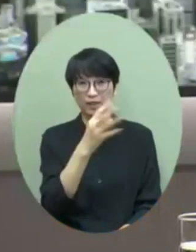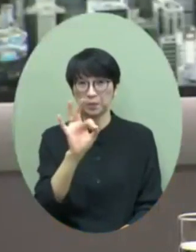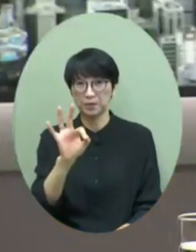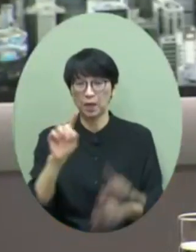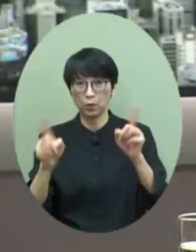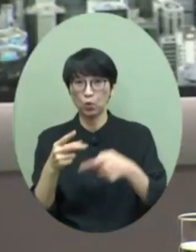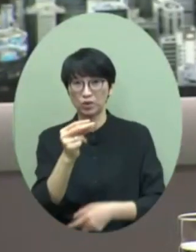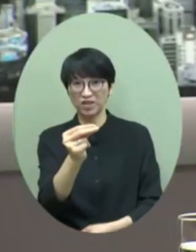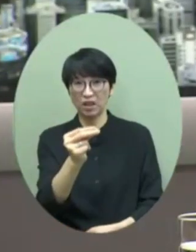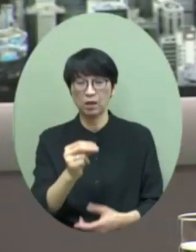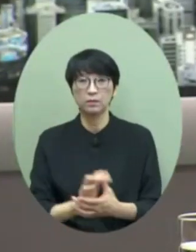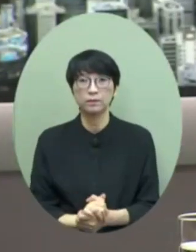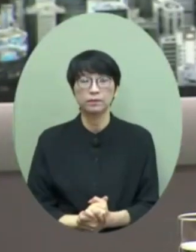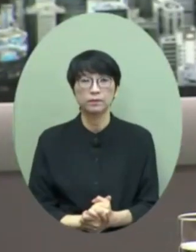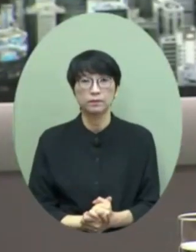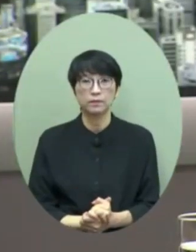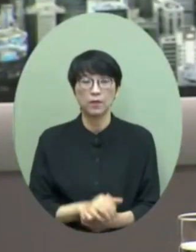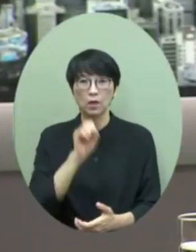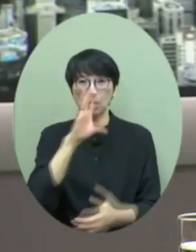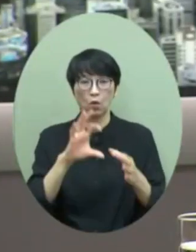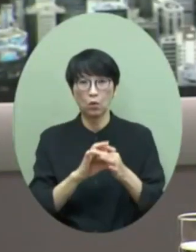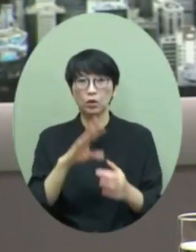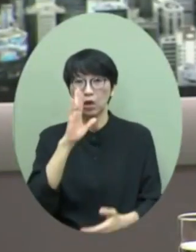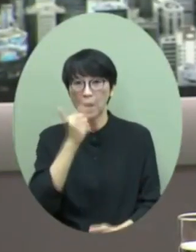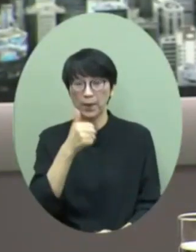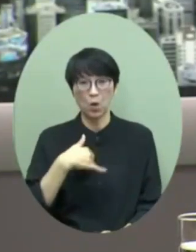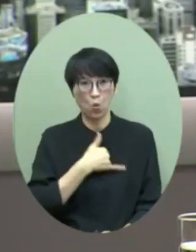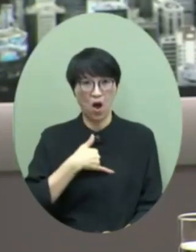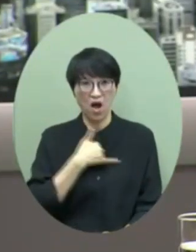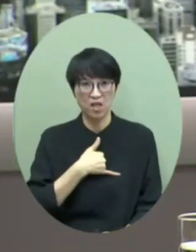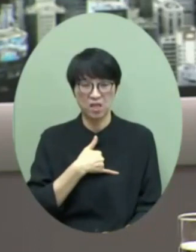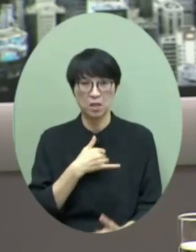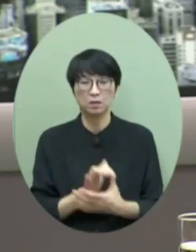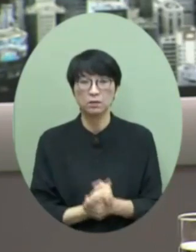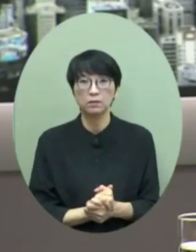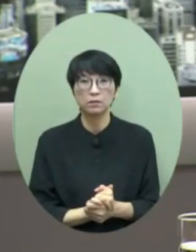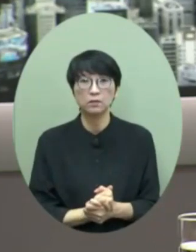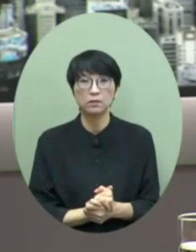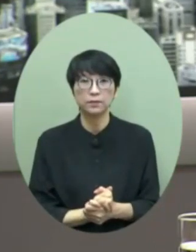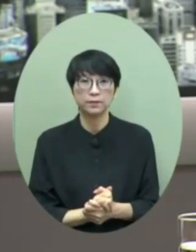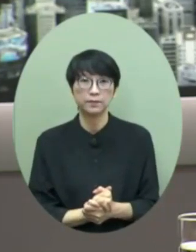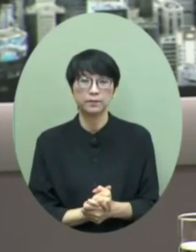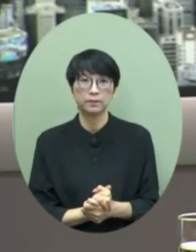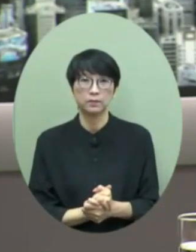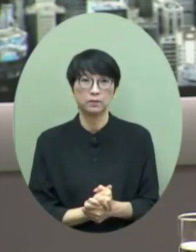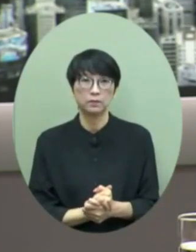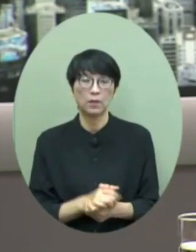Now, your question was about Article 47 or